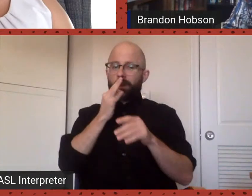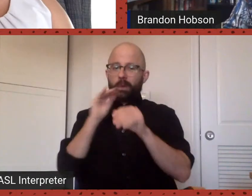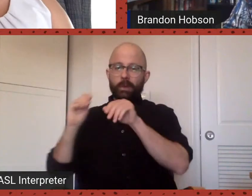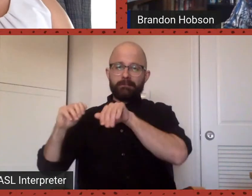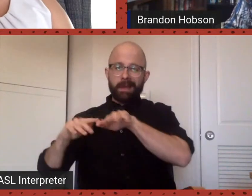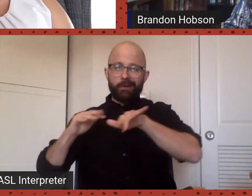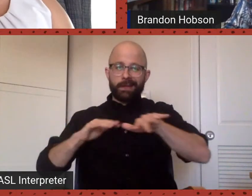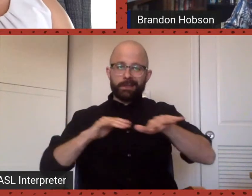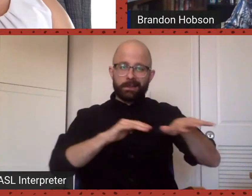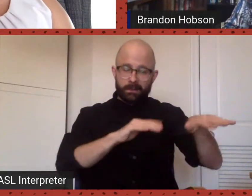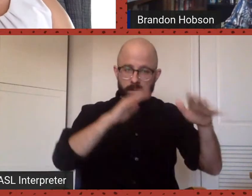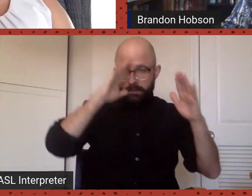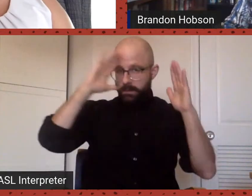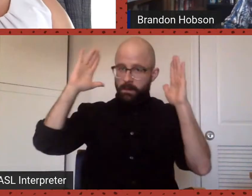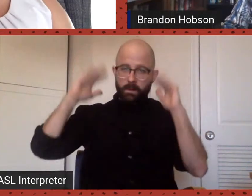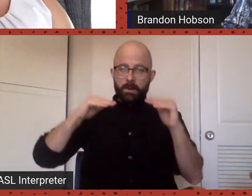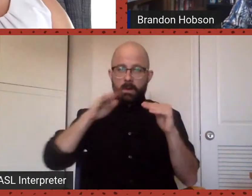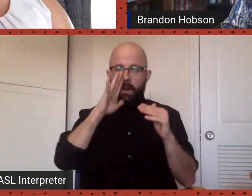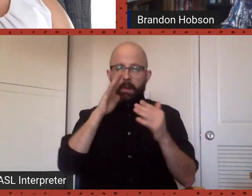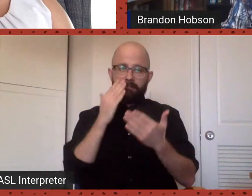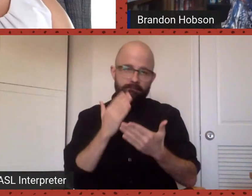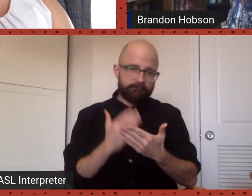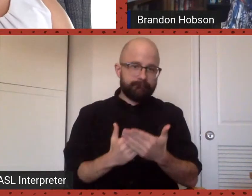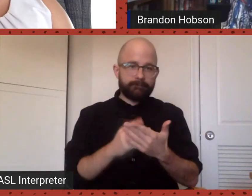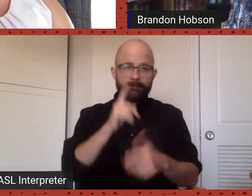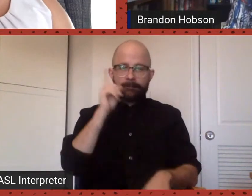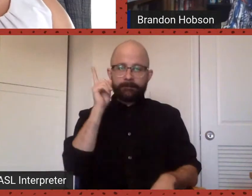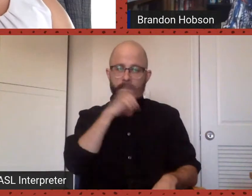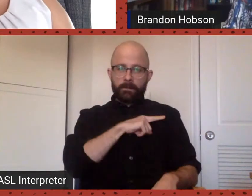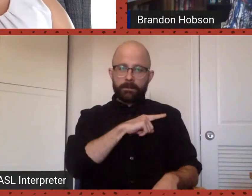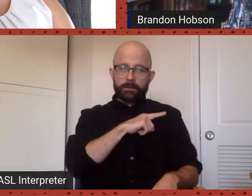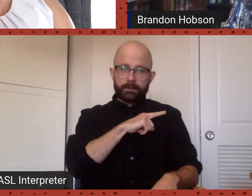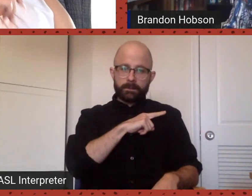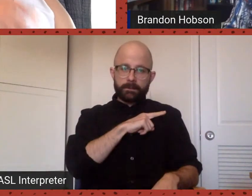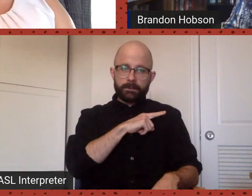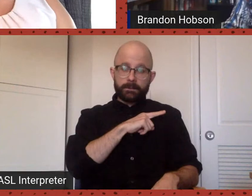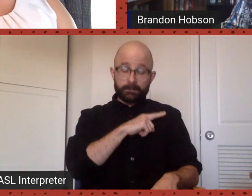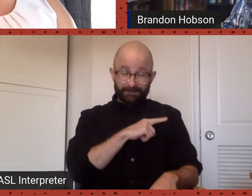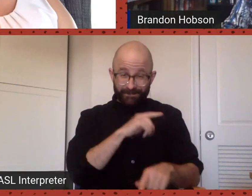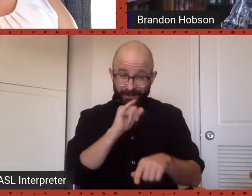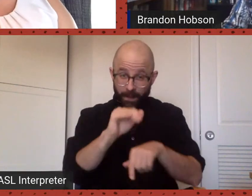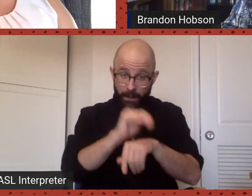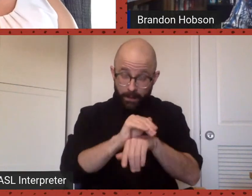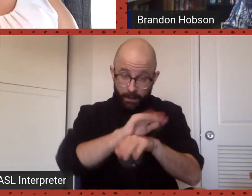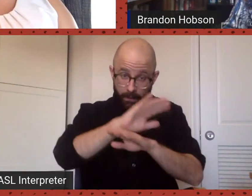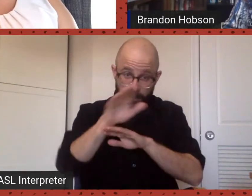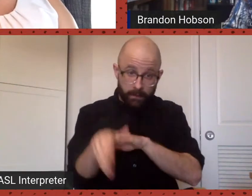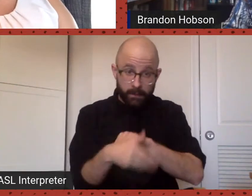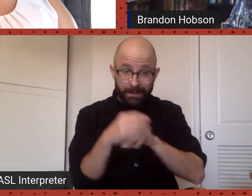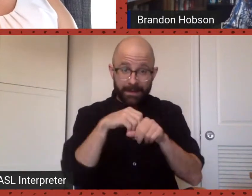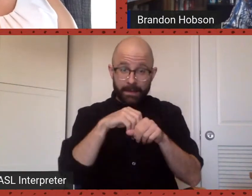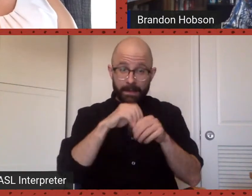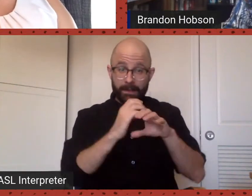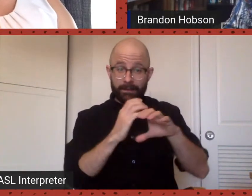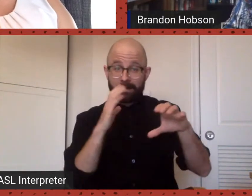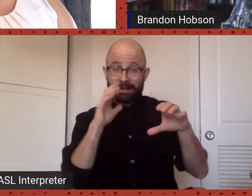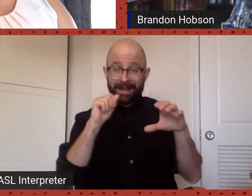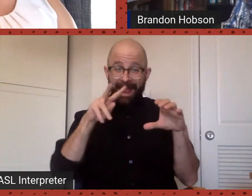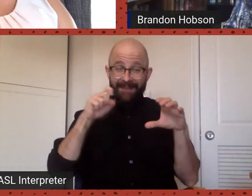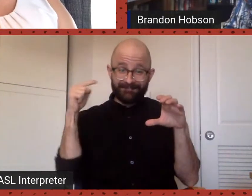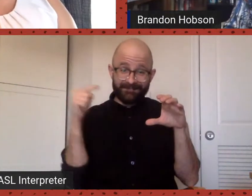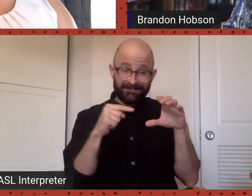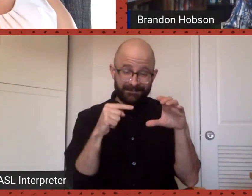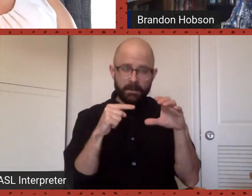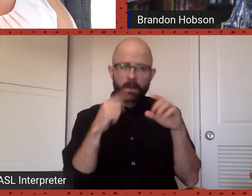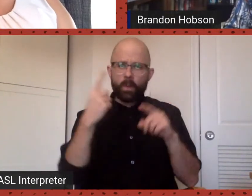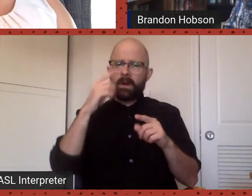would be proven false. That night in the cave, one of the wives was so afraid for